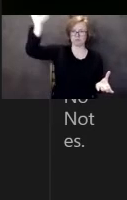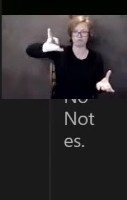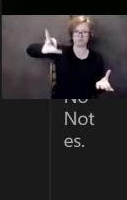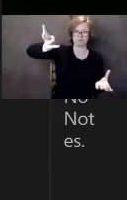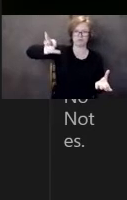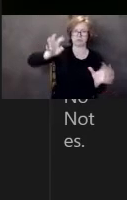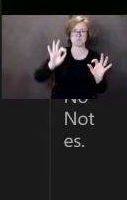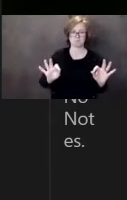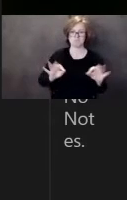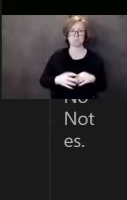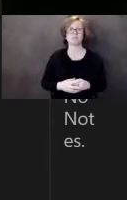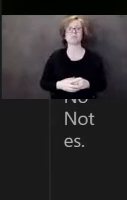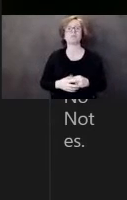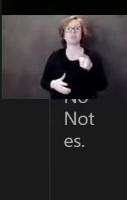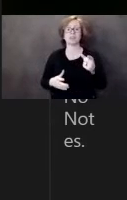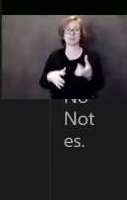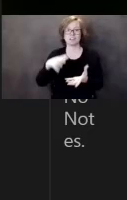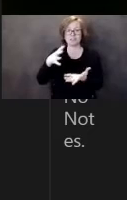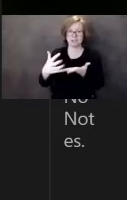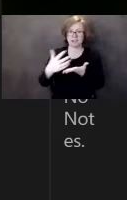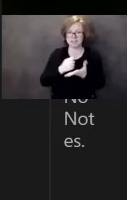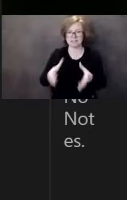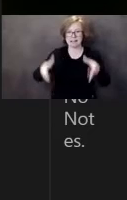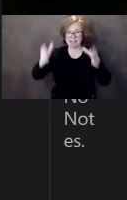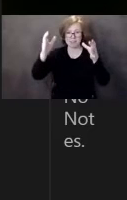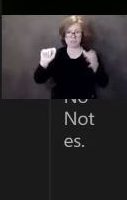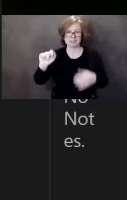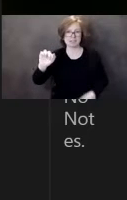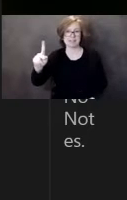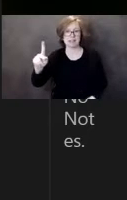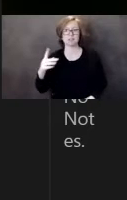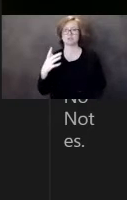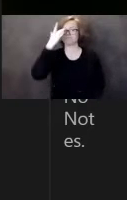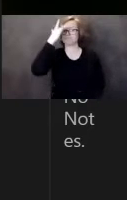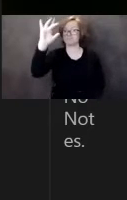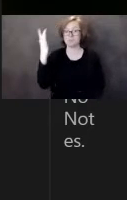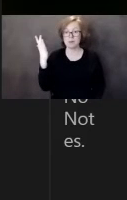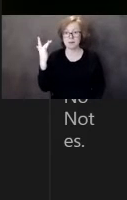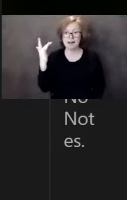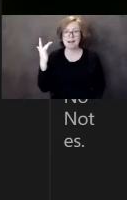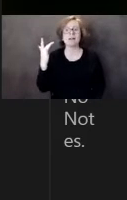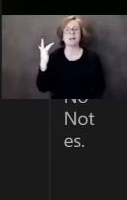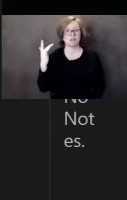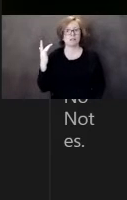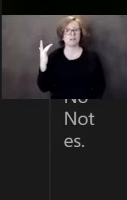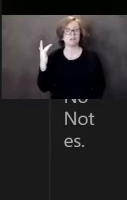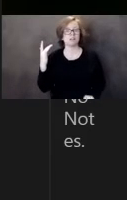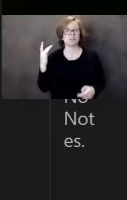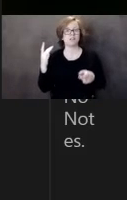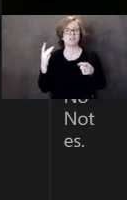are a really good idea if you're in a spot where you don't have, maybe you find that you do have arsenic and your rainwater is going to be a better option for